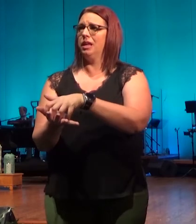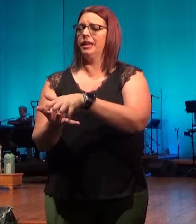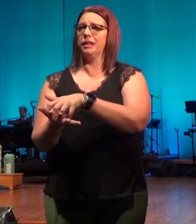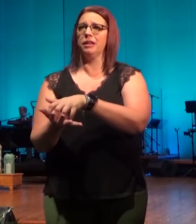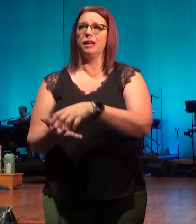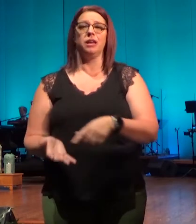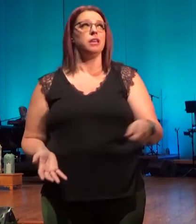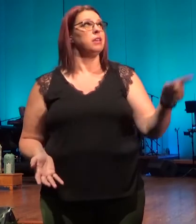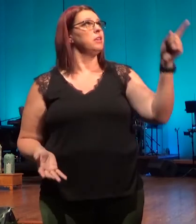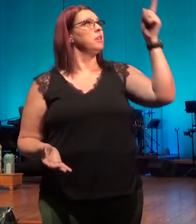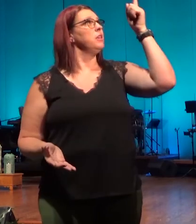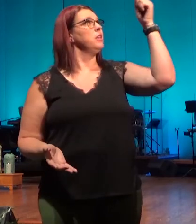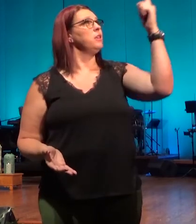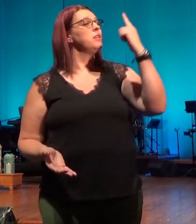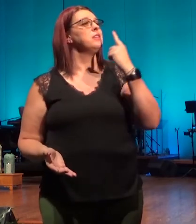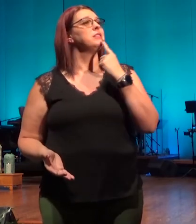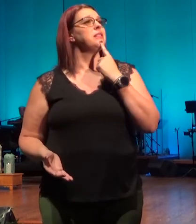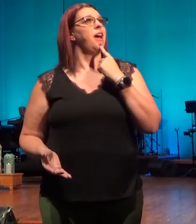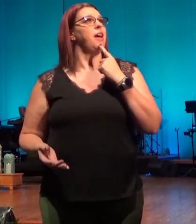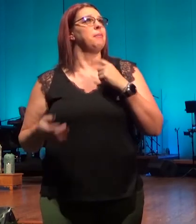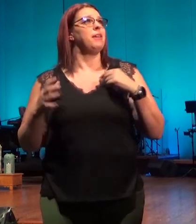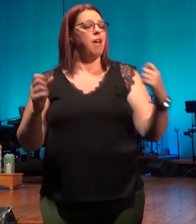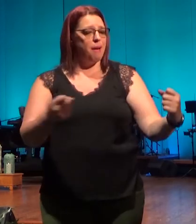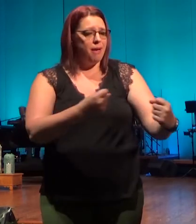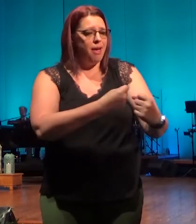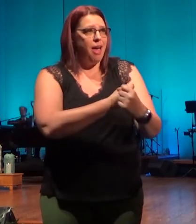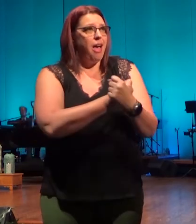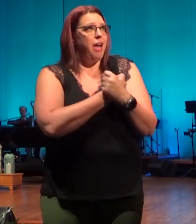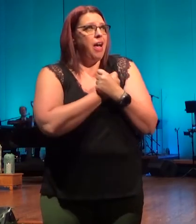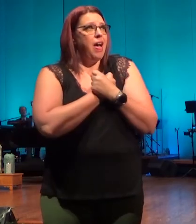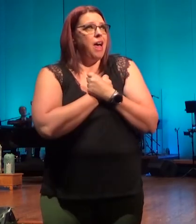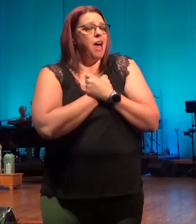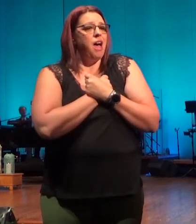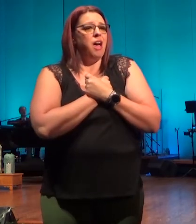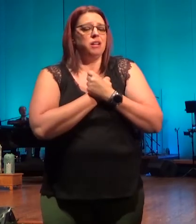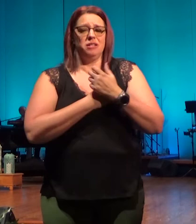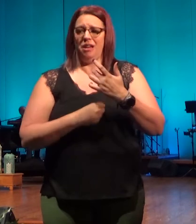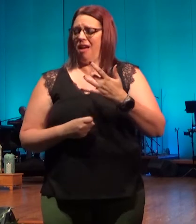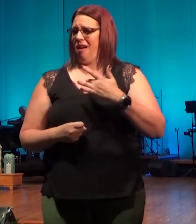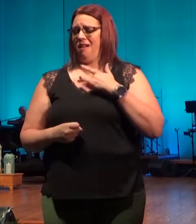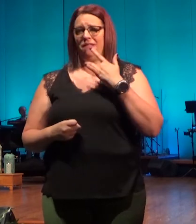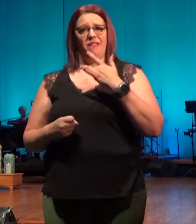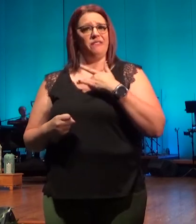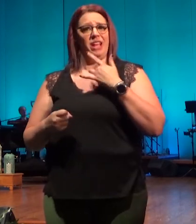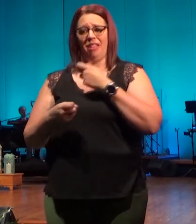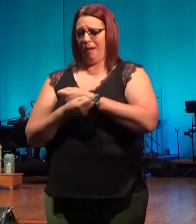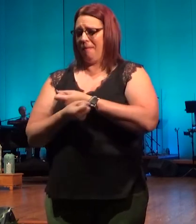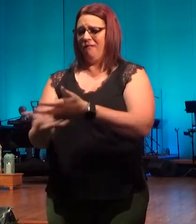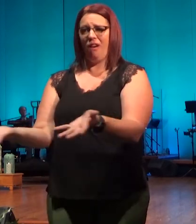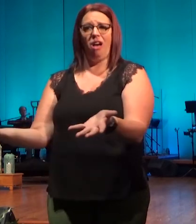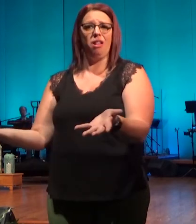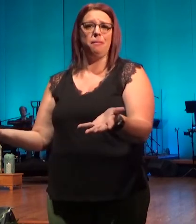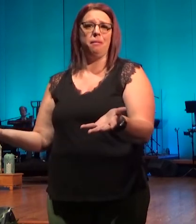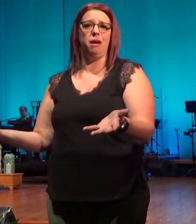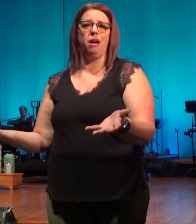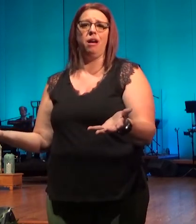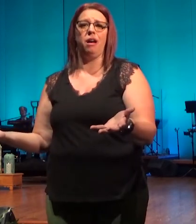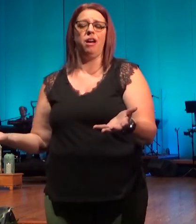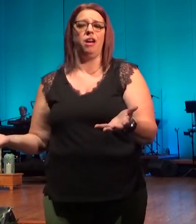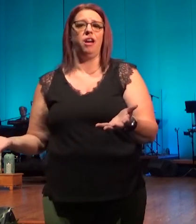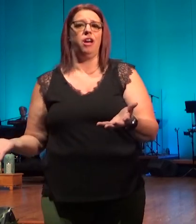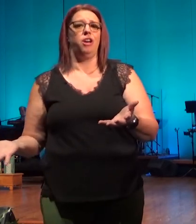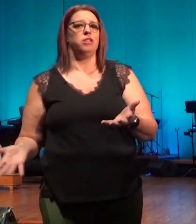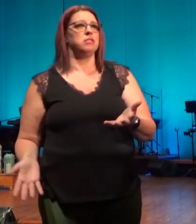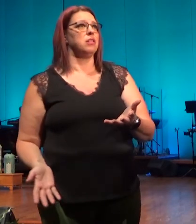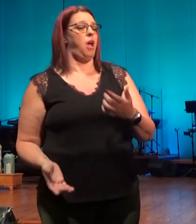You say I am held when I am falling short. And when